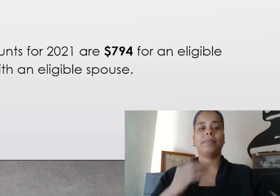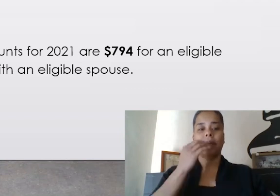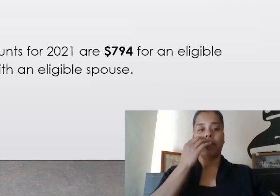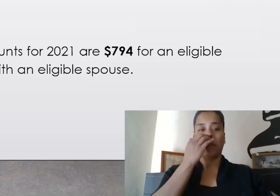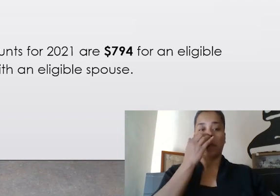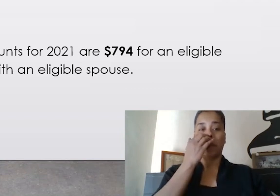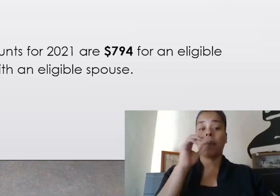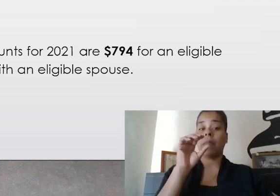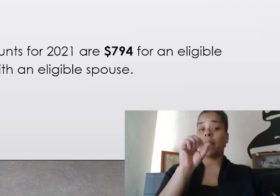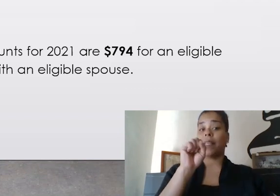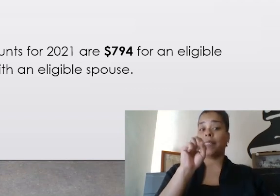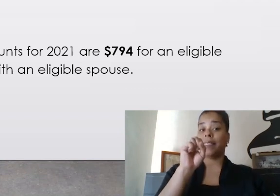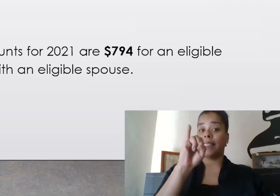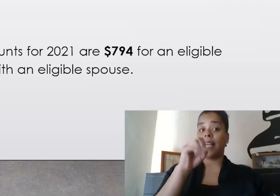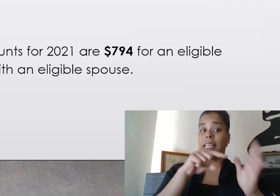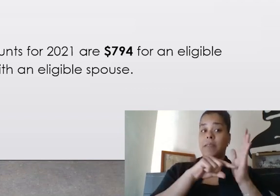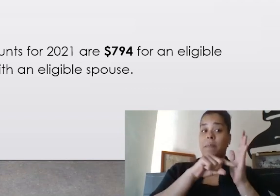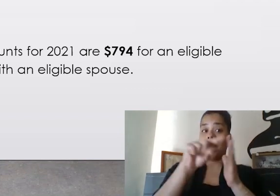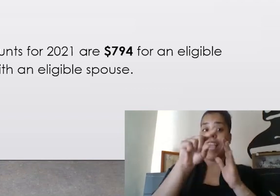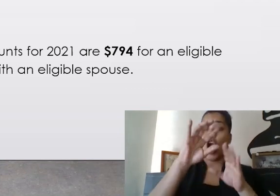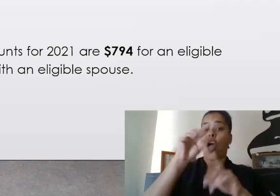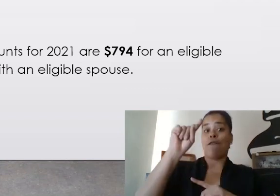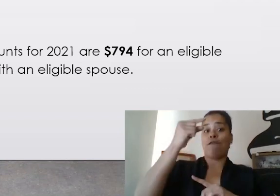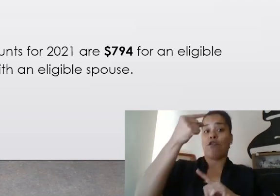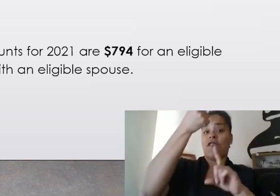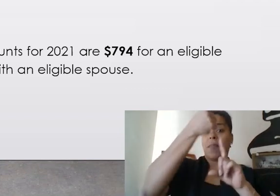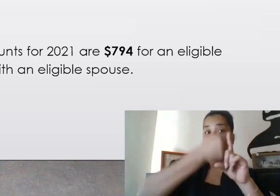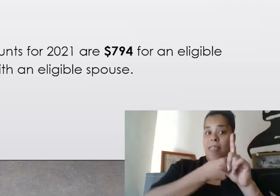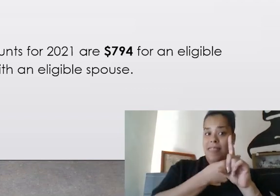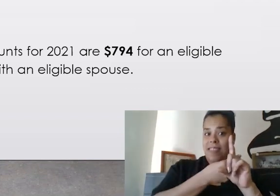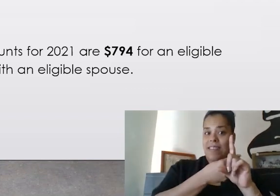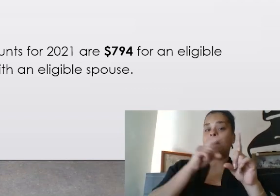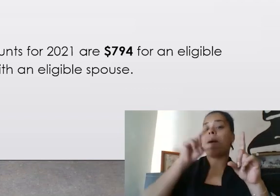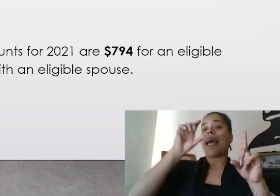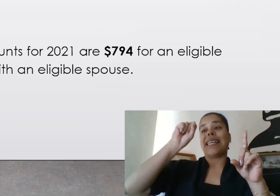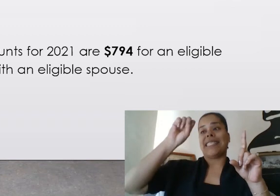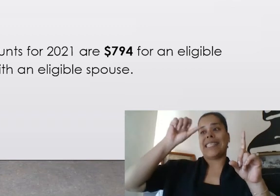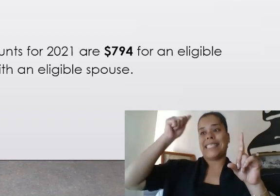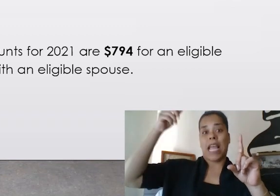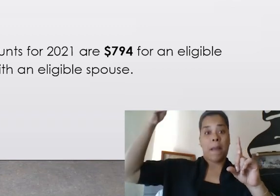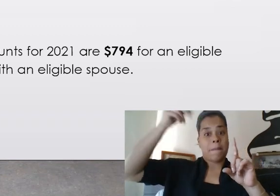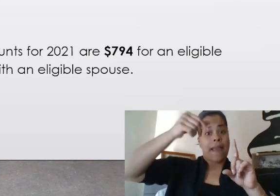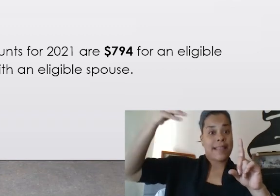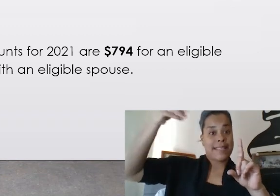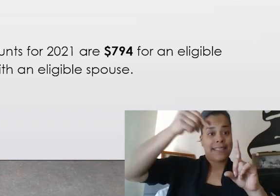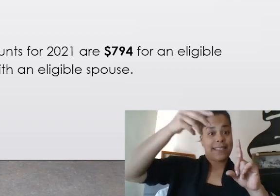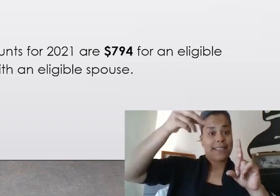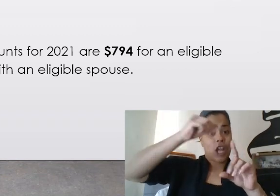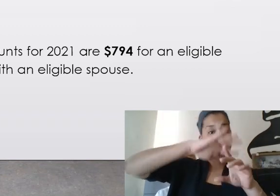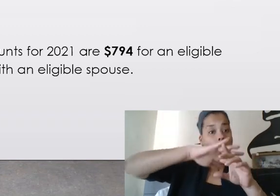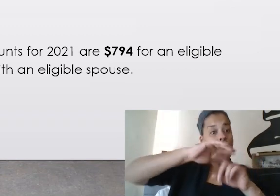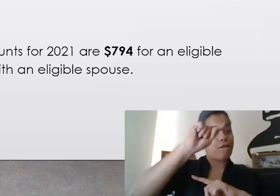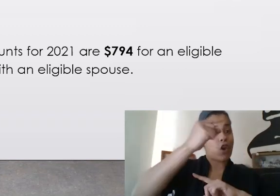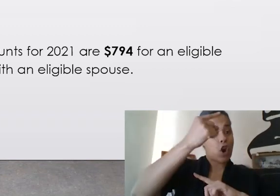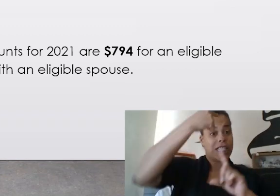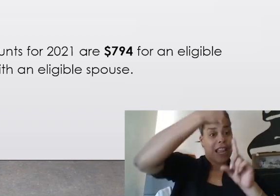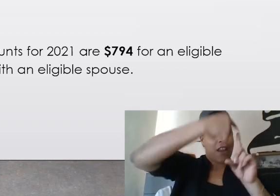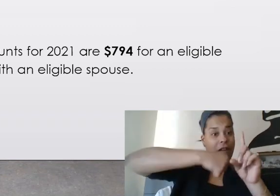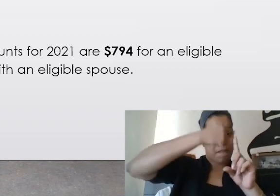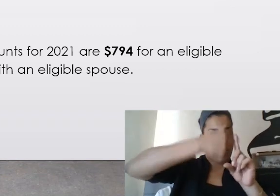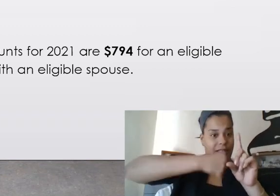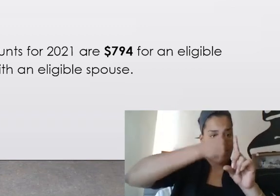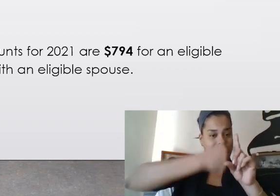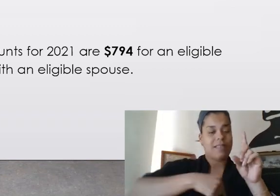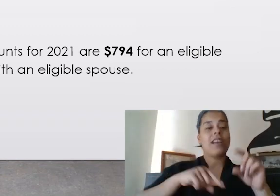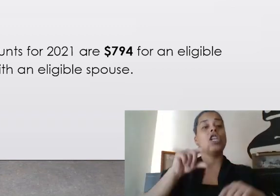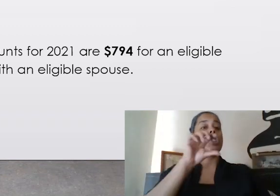SSI is paid on the first of the month by the Social Security Administration. Social Security also has a calendar. So